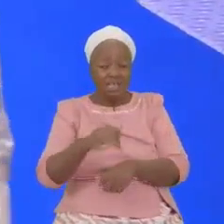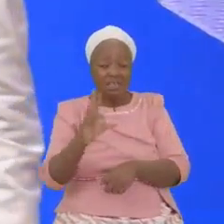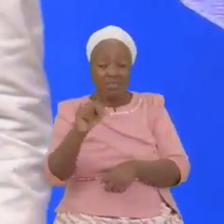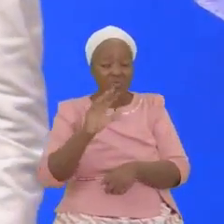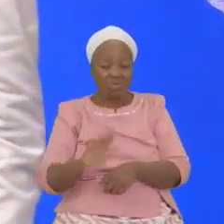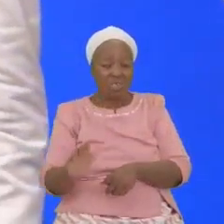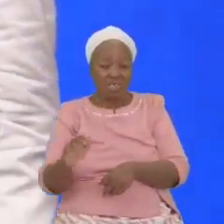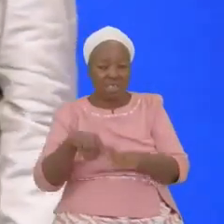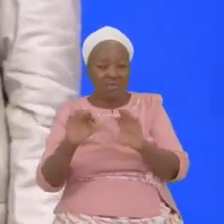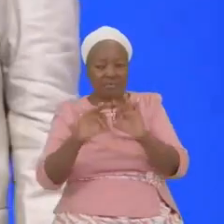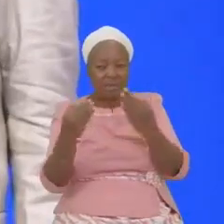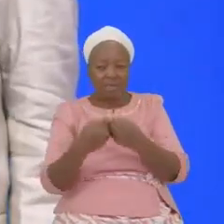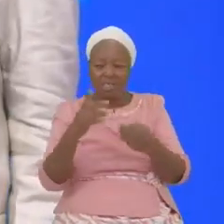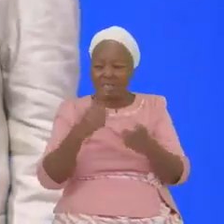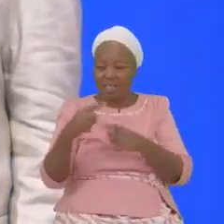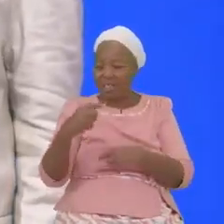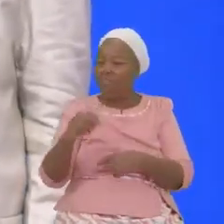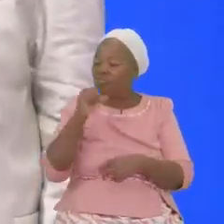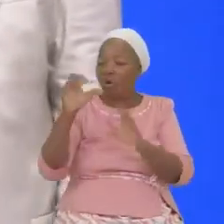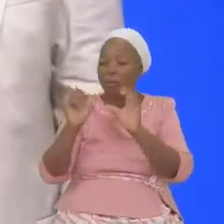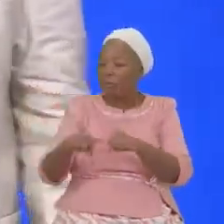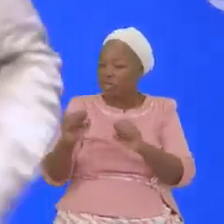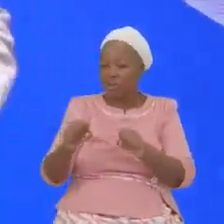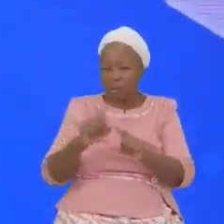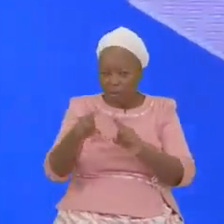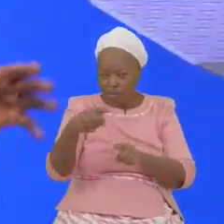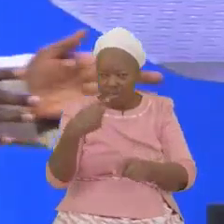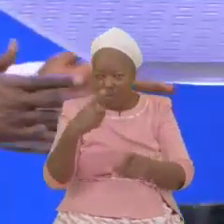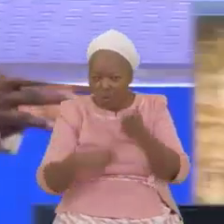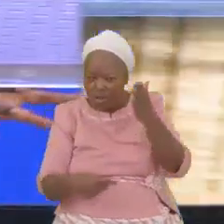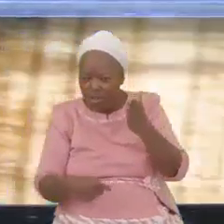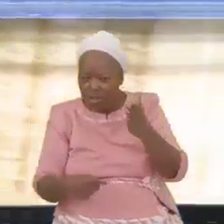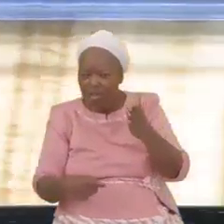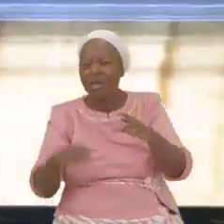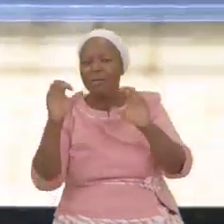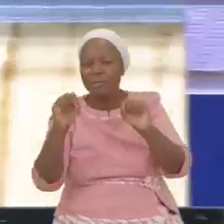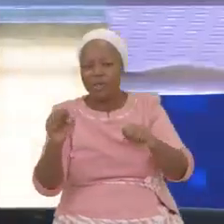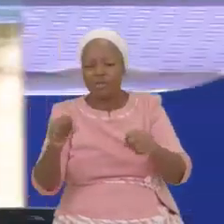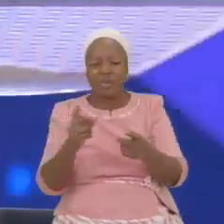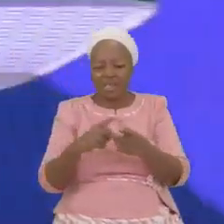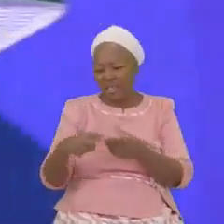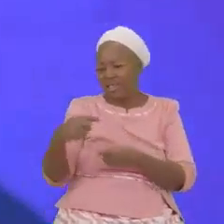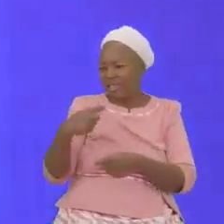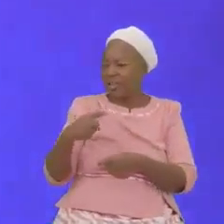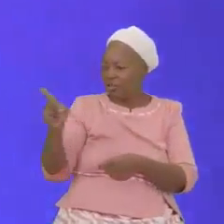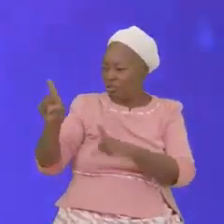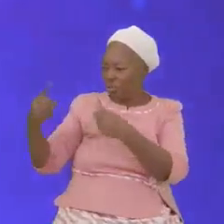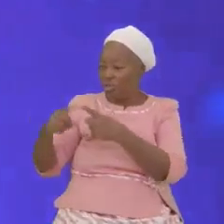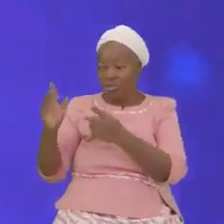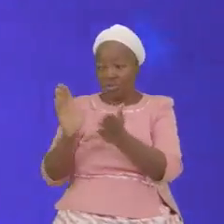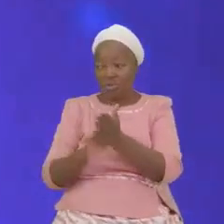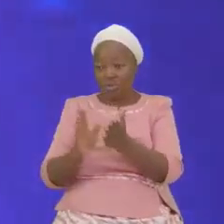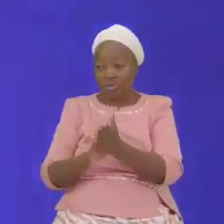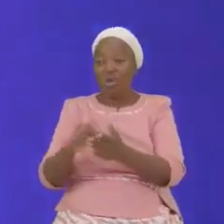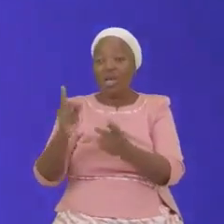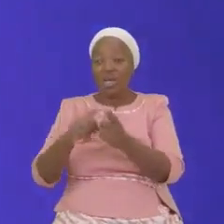say, impossible. What do you say? They say, if you went to school and you